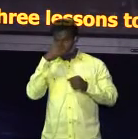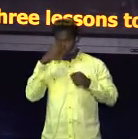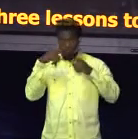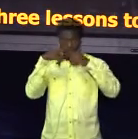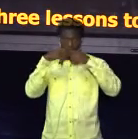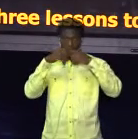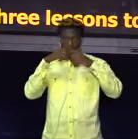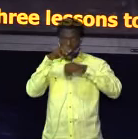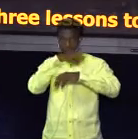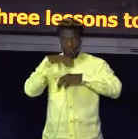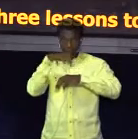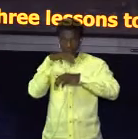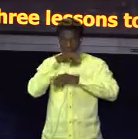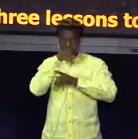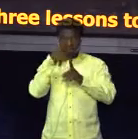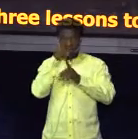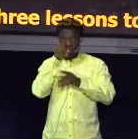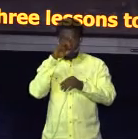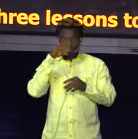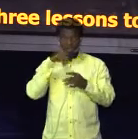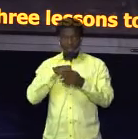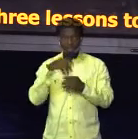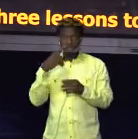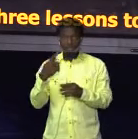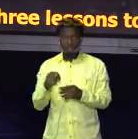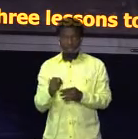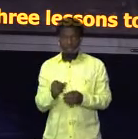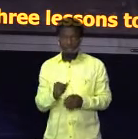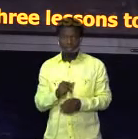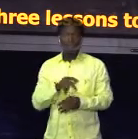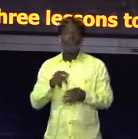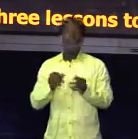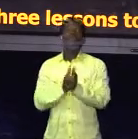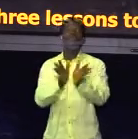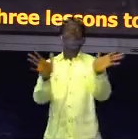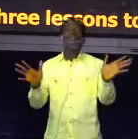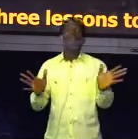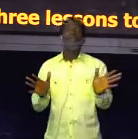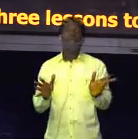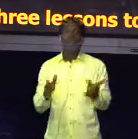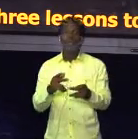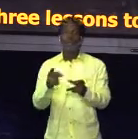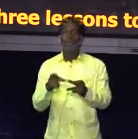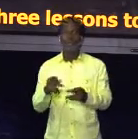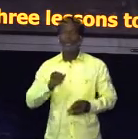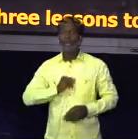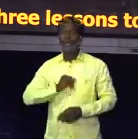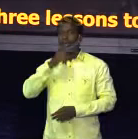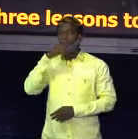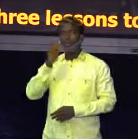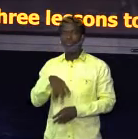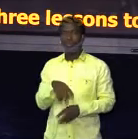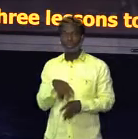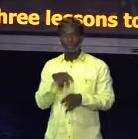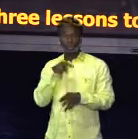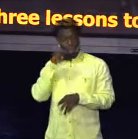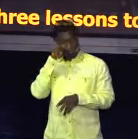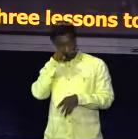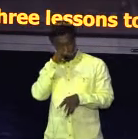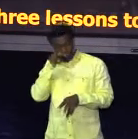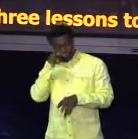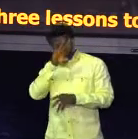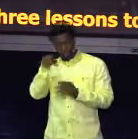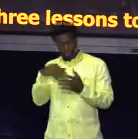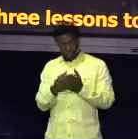is a law. You must wear a nose mask in public gathering. I must watch all the